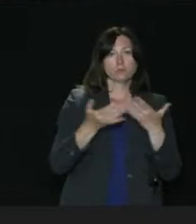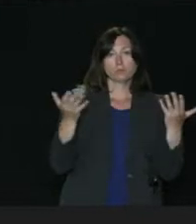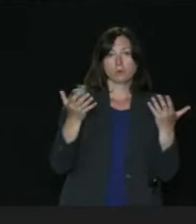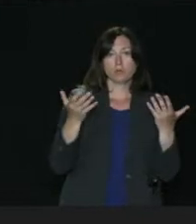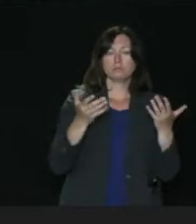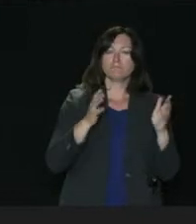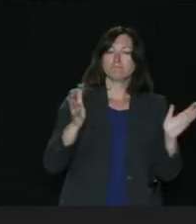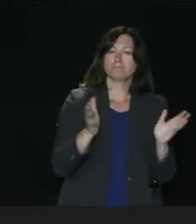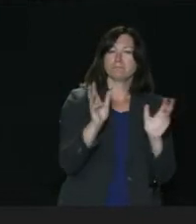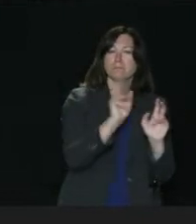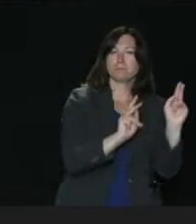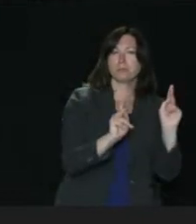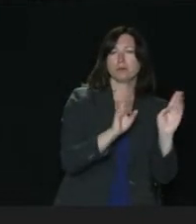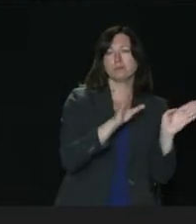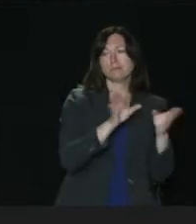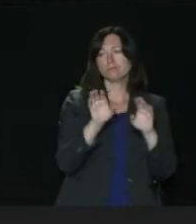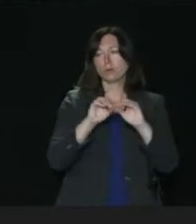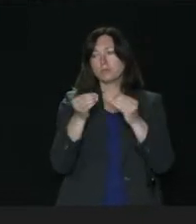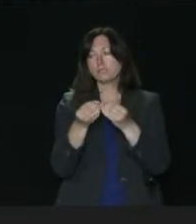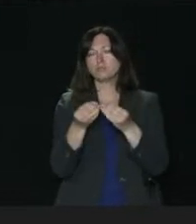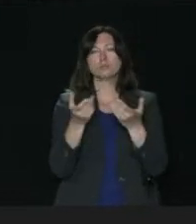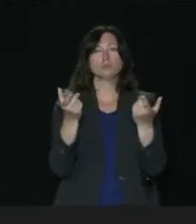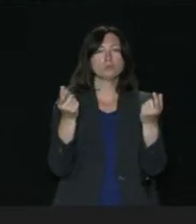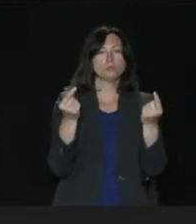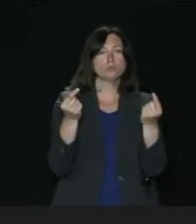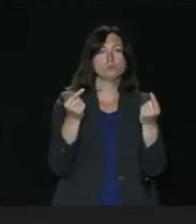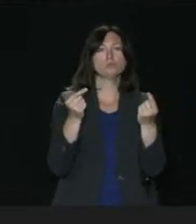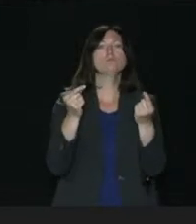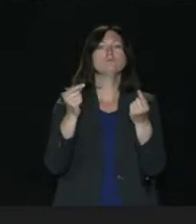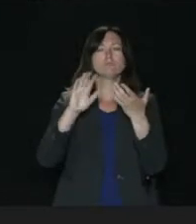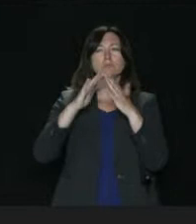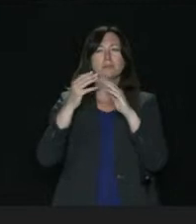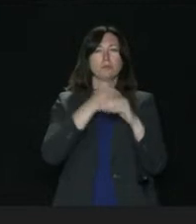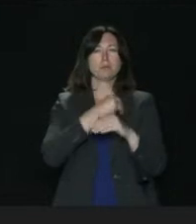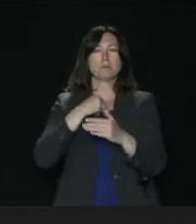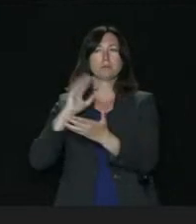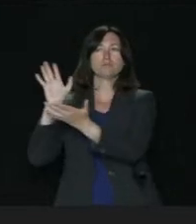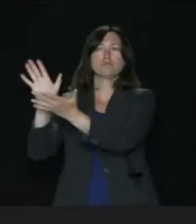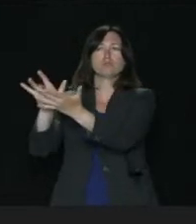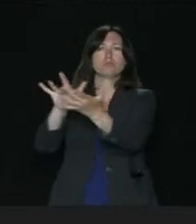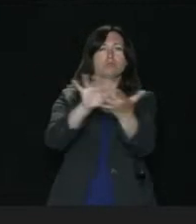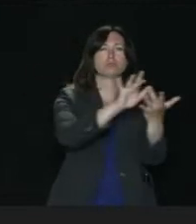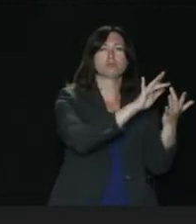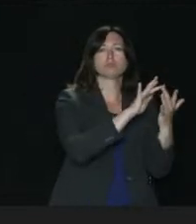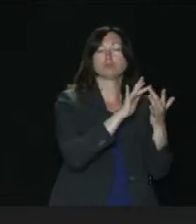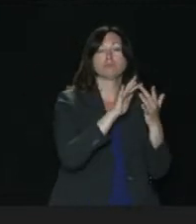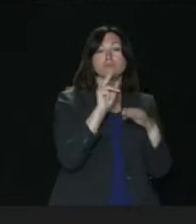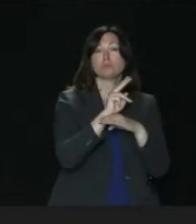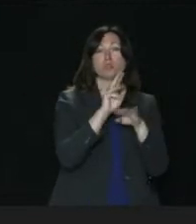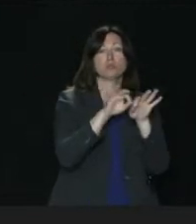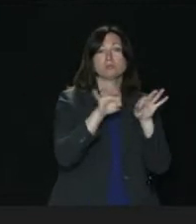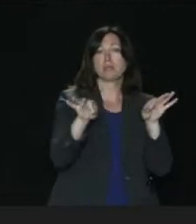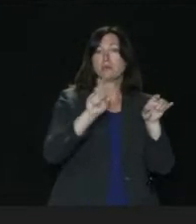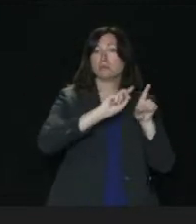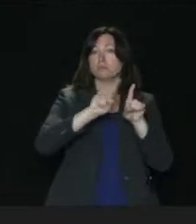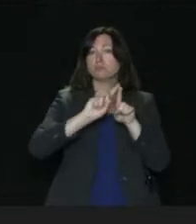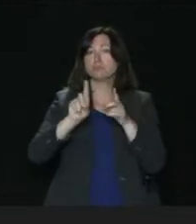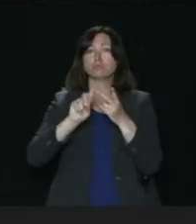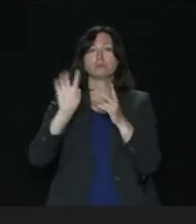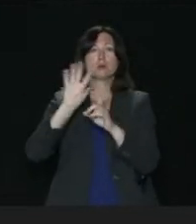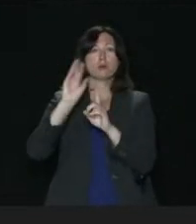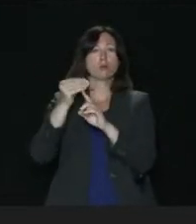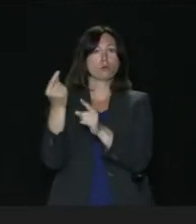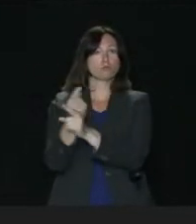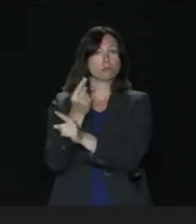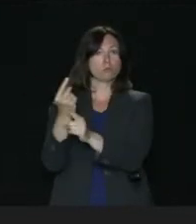and organizations to extend the reach to community members using different languages and culturally appropriate